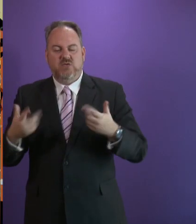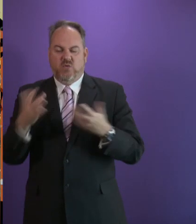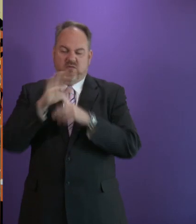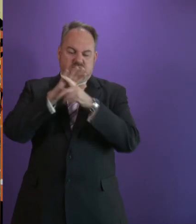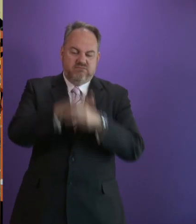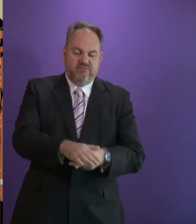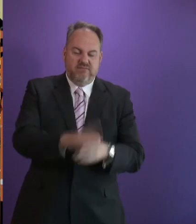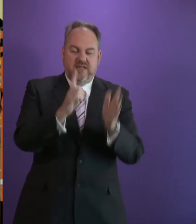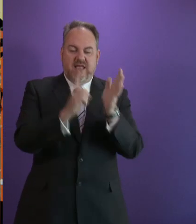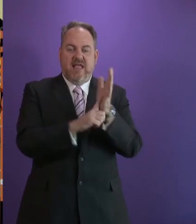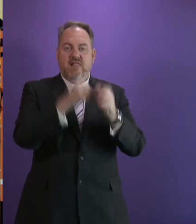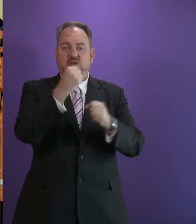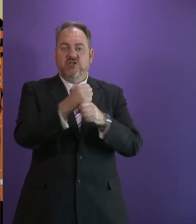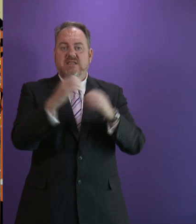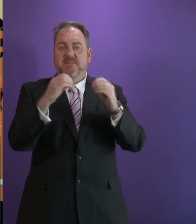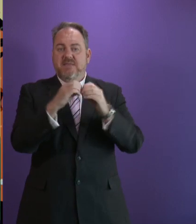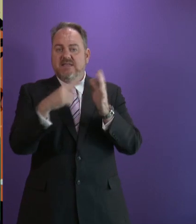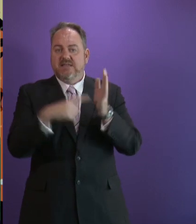LGBT hate, whether it's